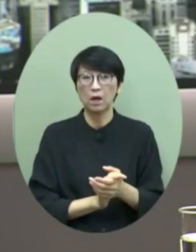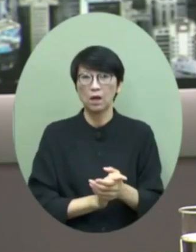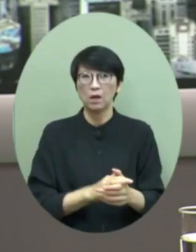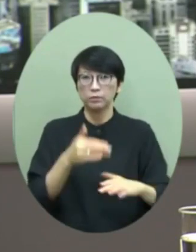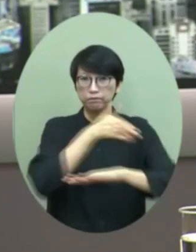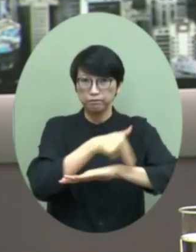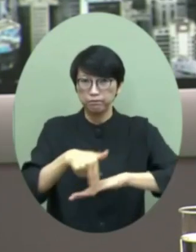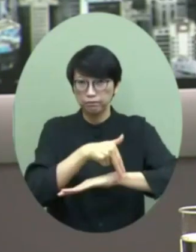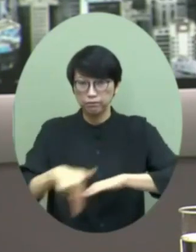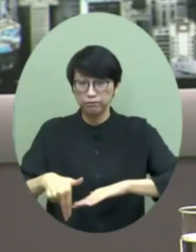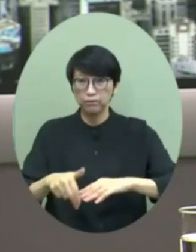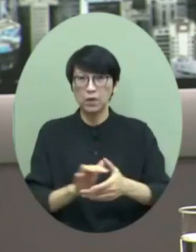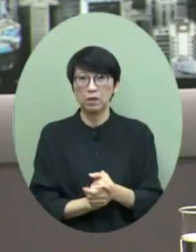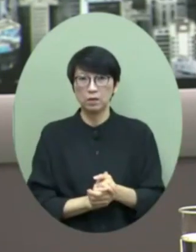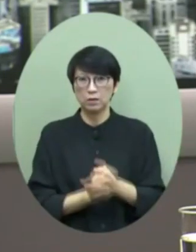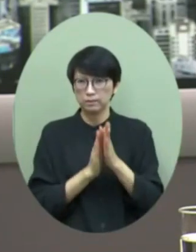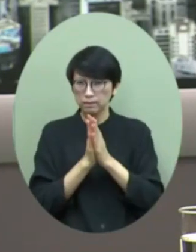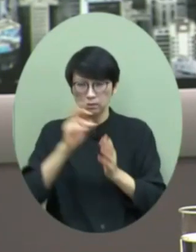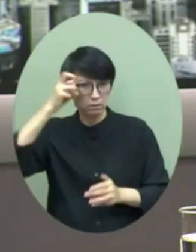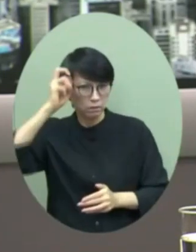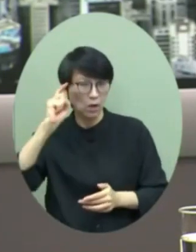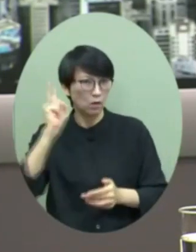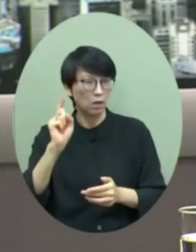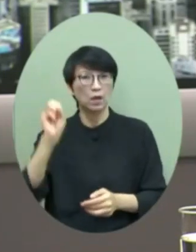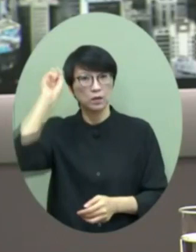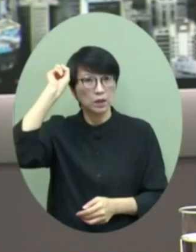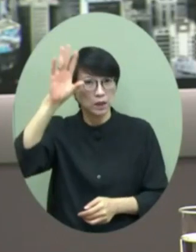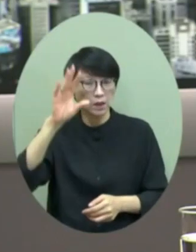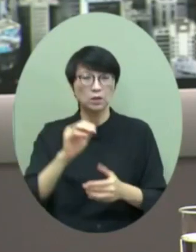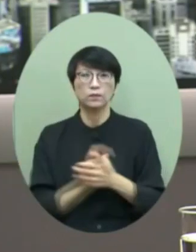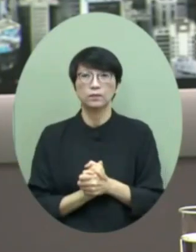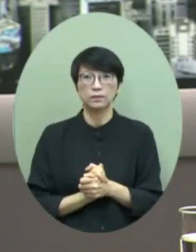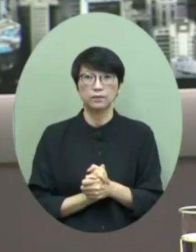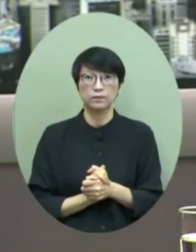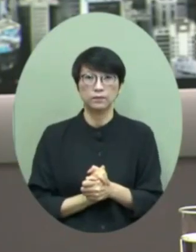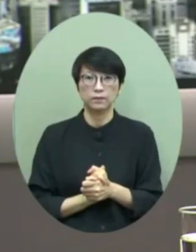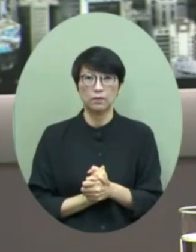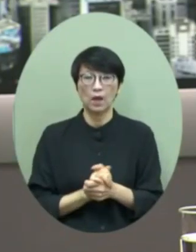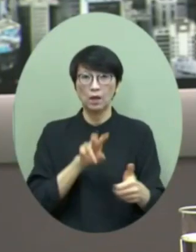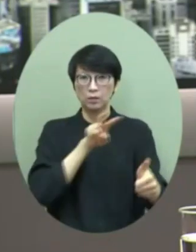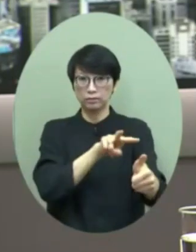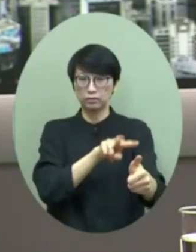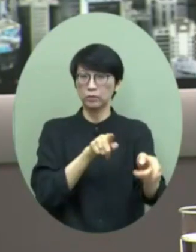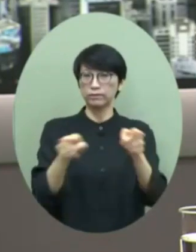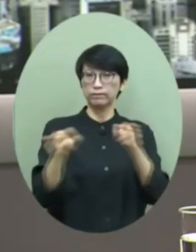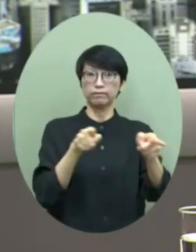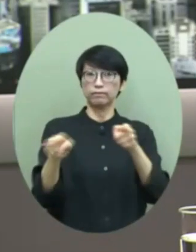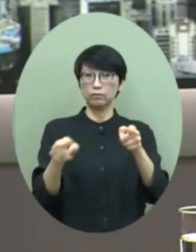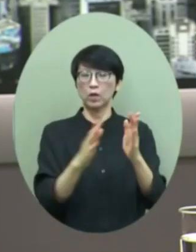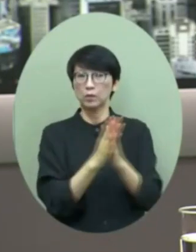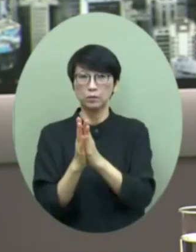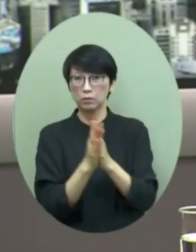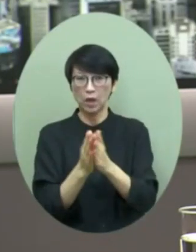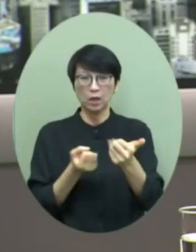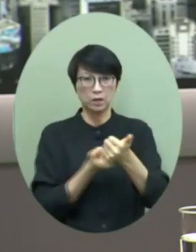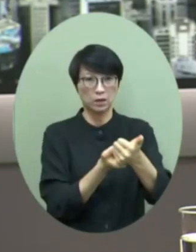the national security will analyze and assess developments in relation to safeguarding national security in the